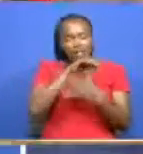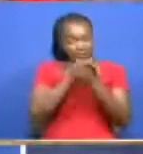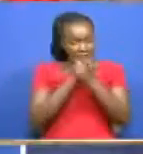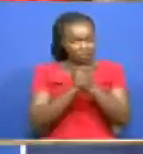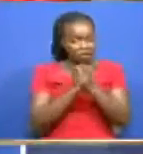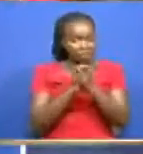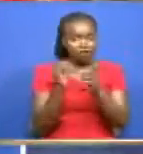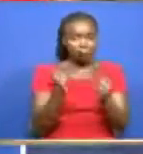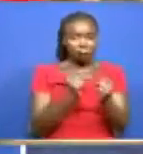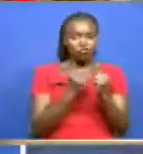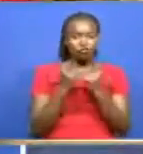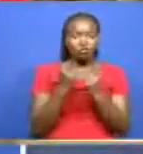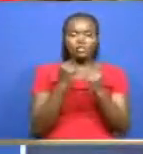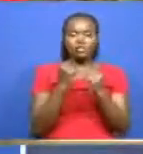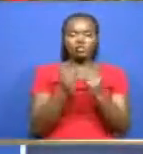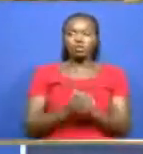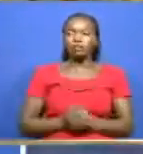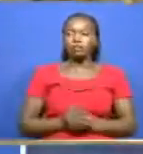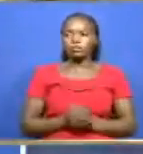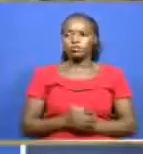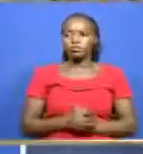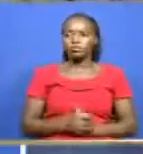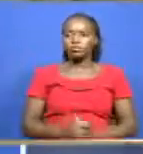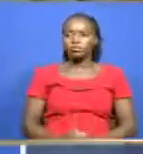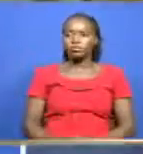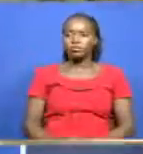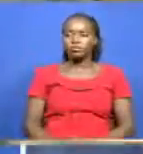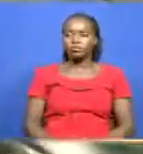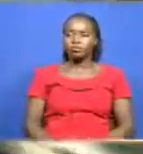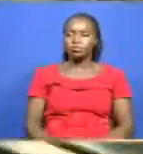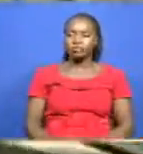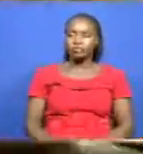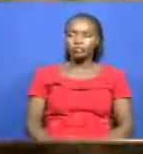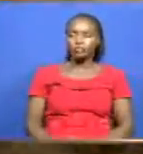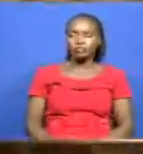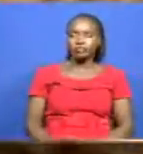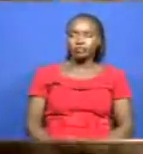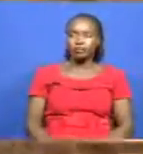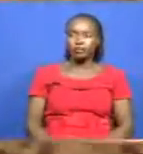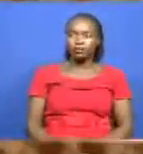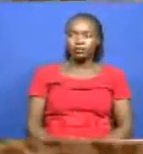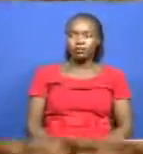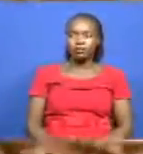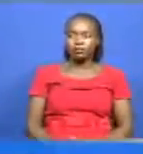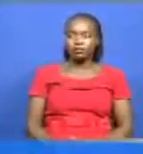Achola Simon, reporting for Channel One News from Kisumu County.